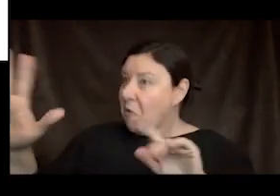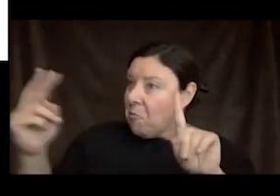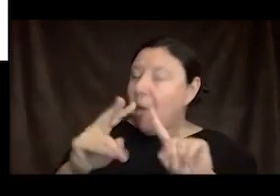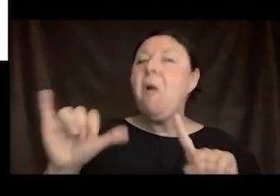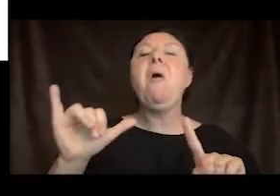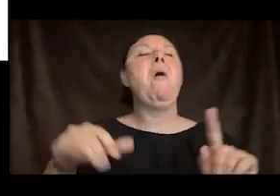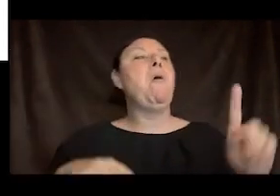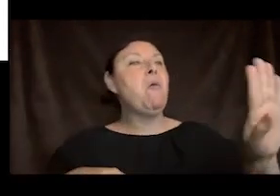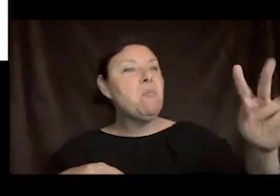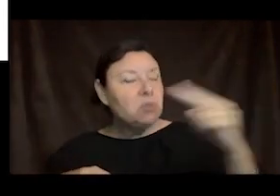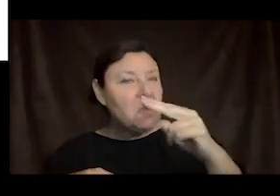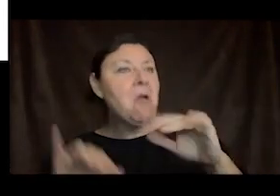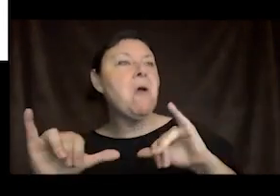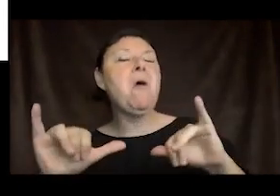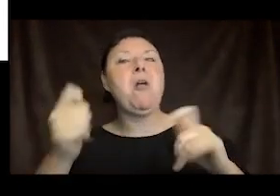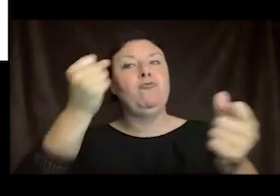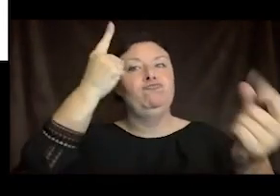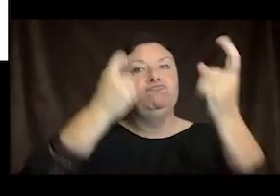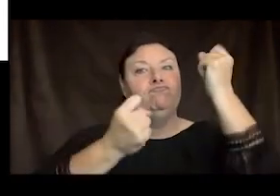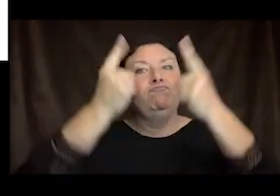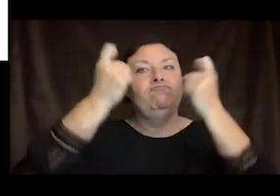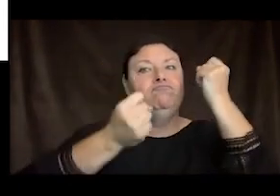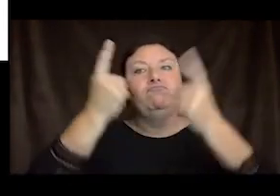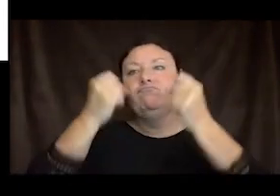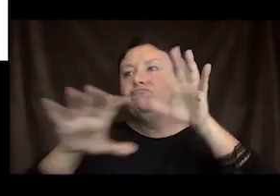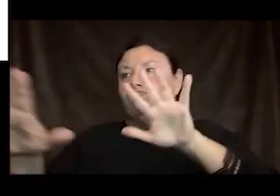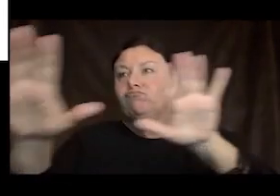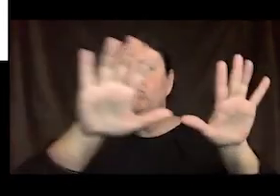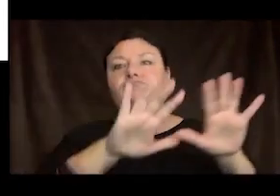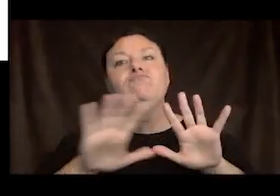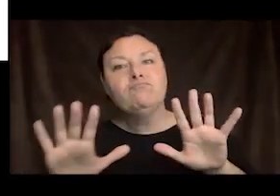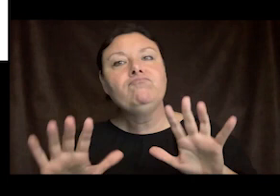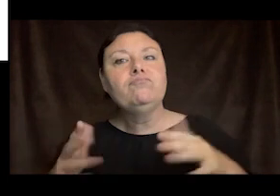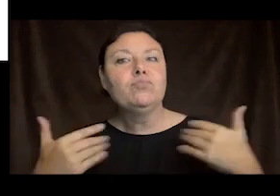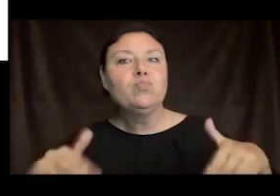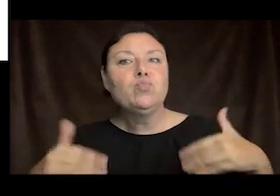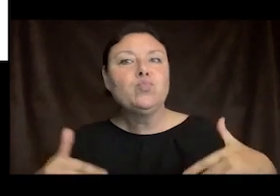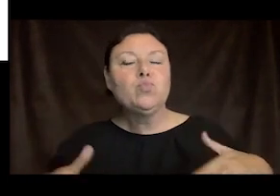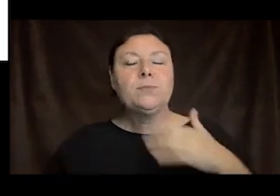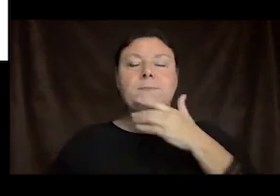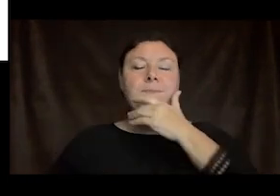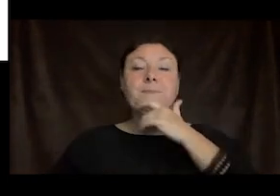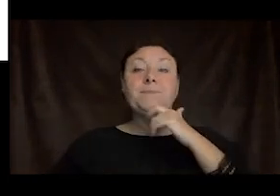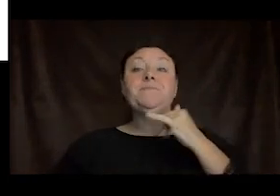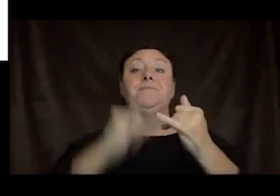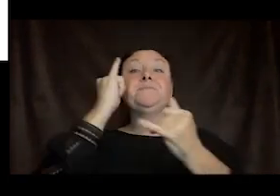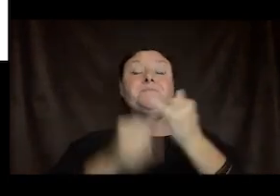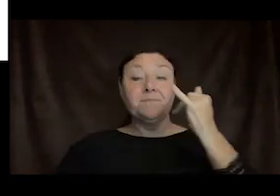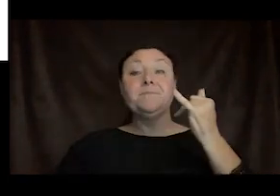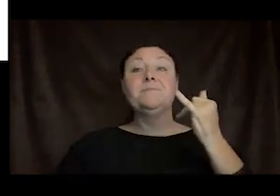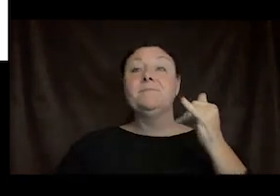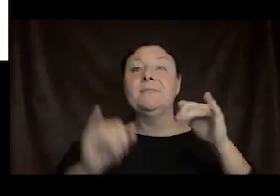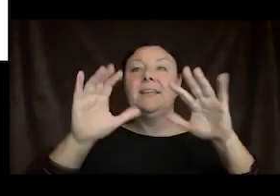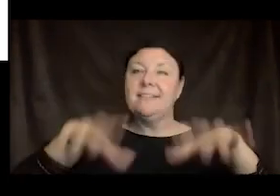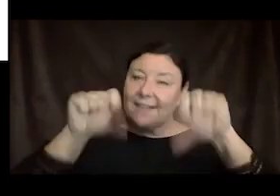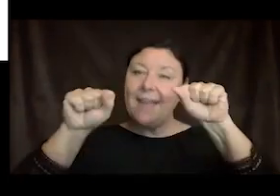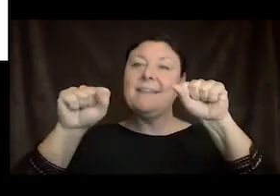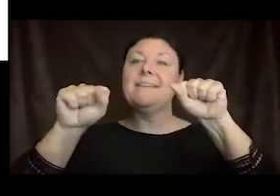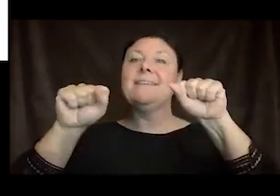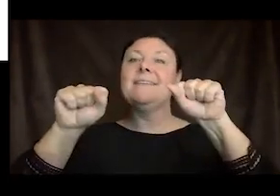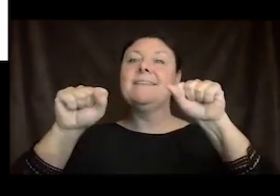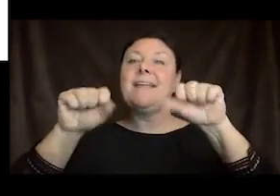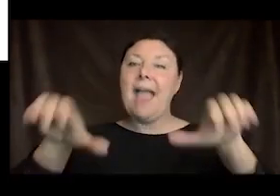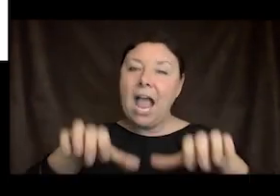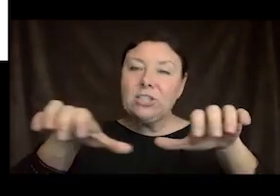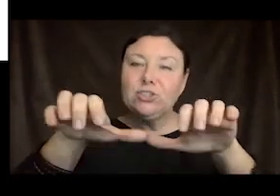can understand where each of us, what our perspectives may be. And then finally, take action.